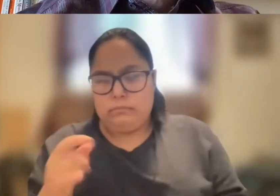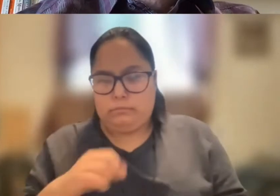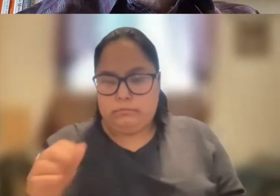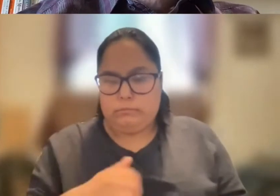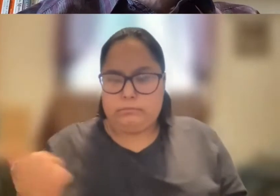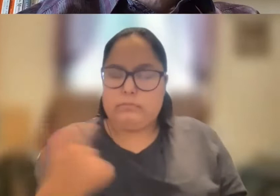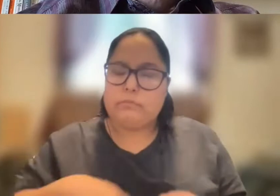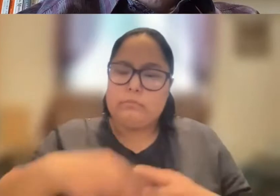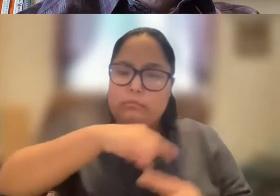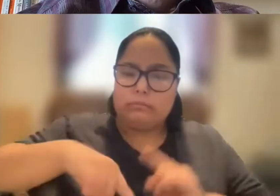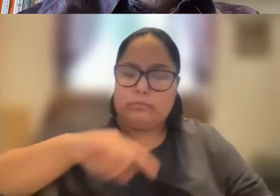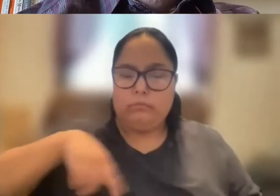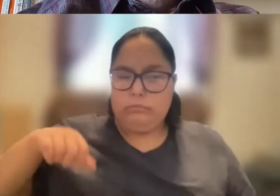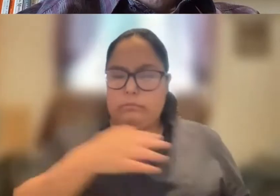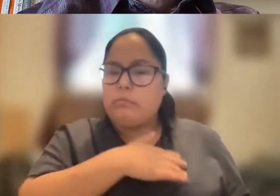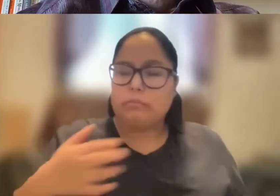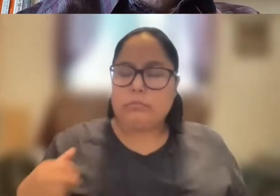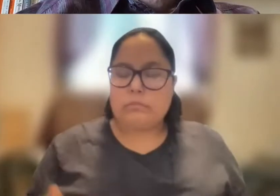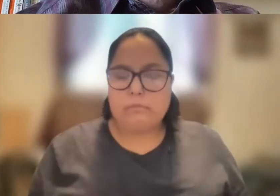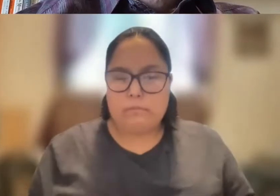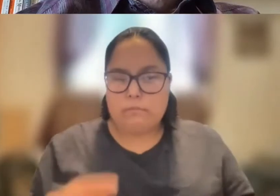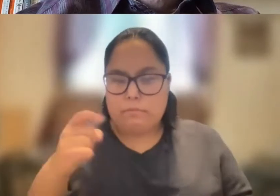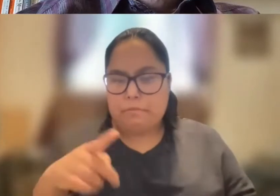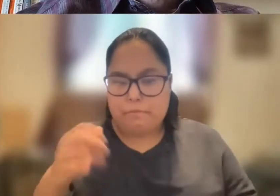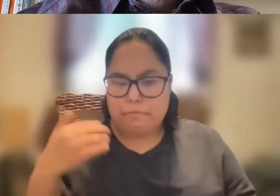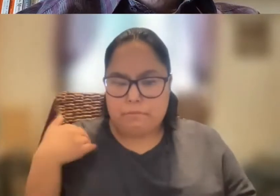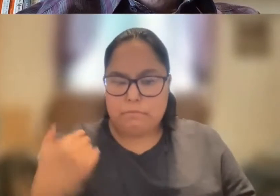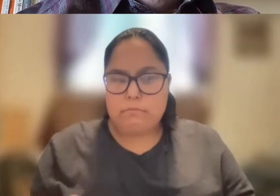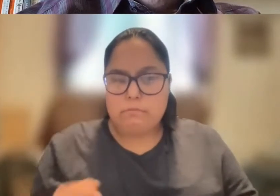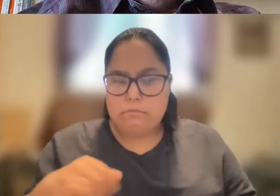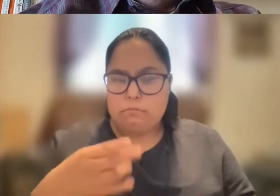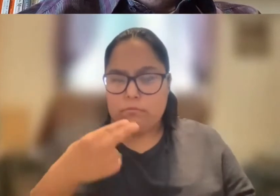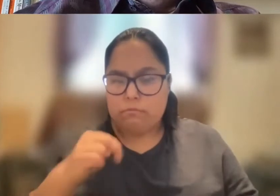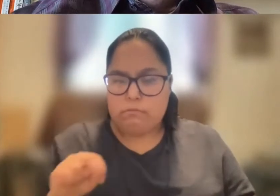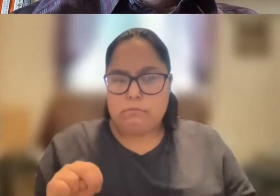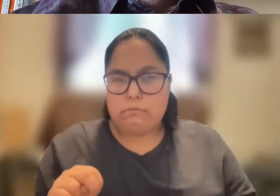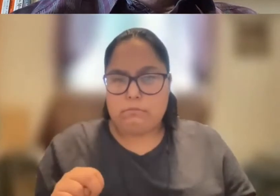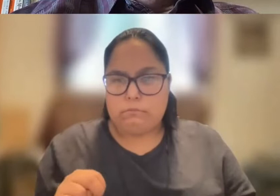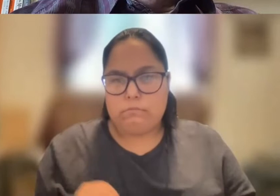us and how we saw it. The question I had, John,